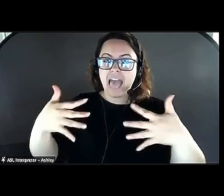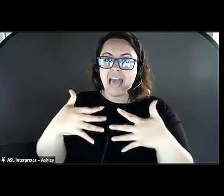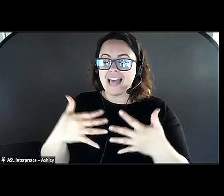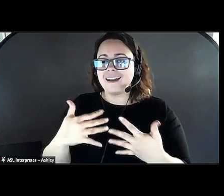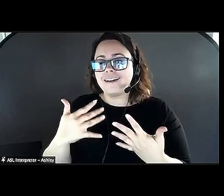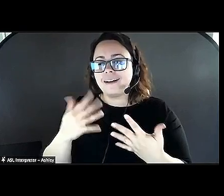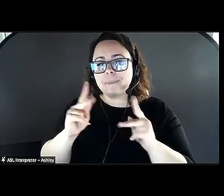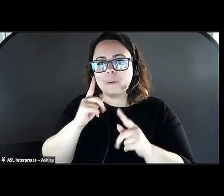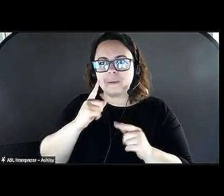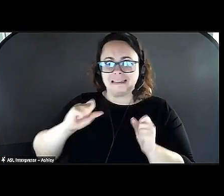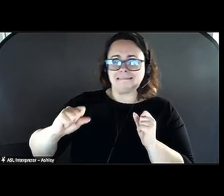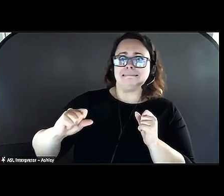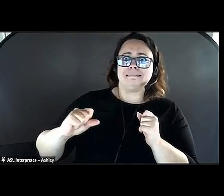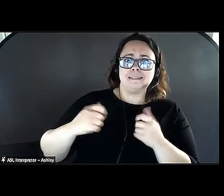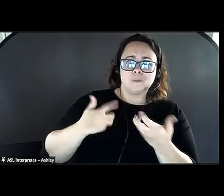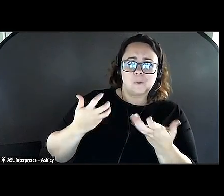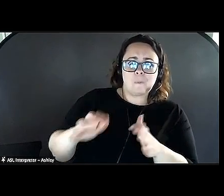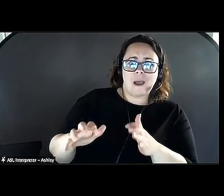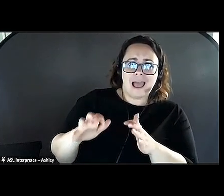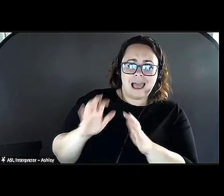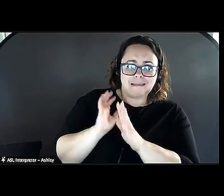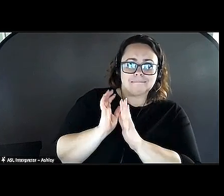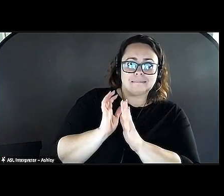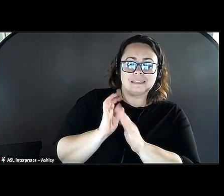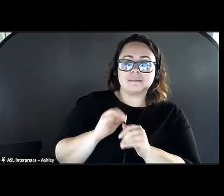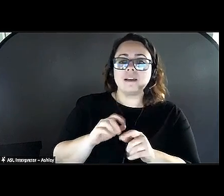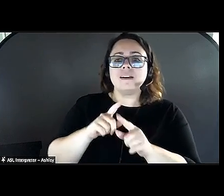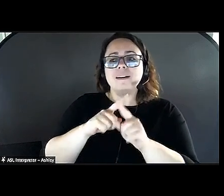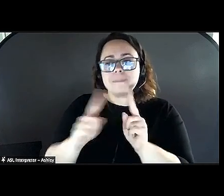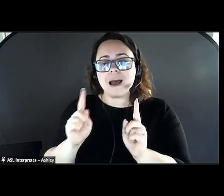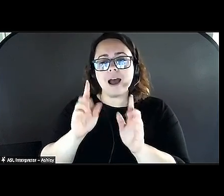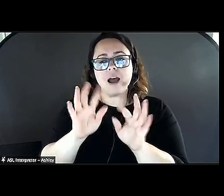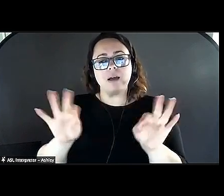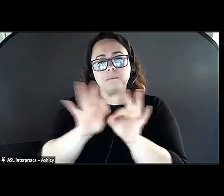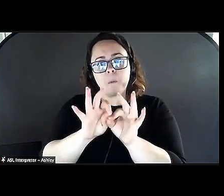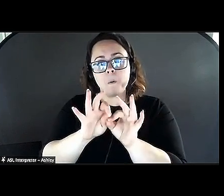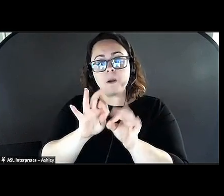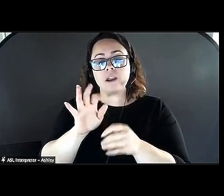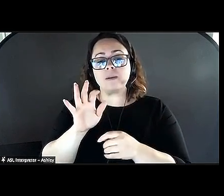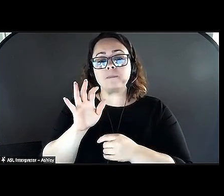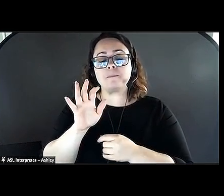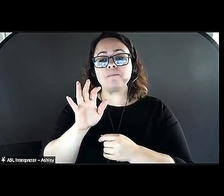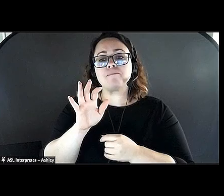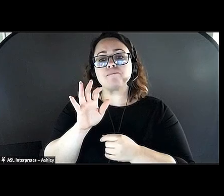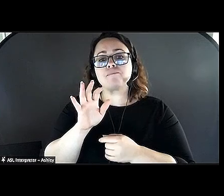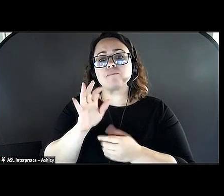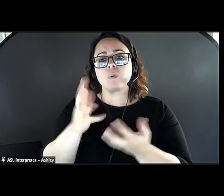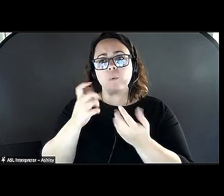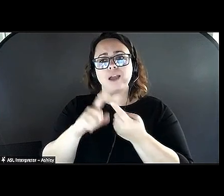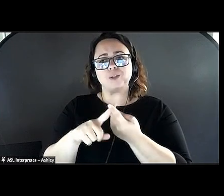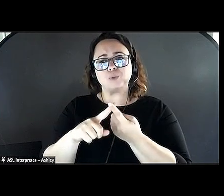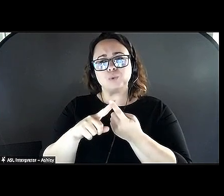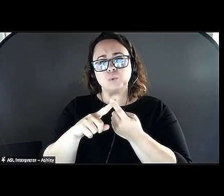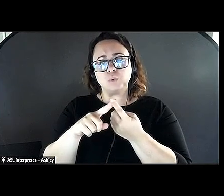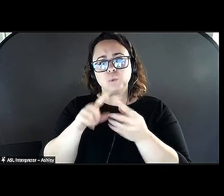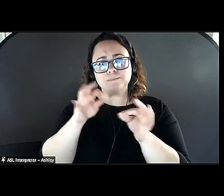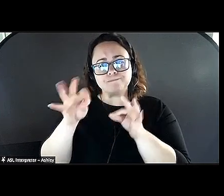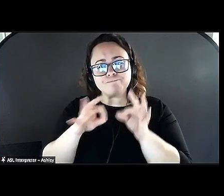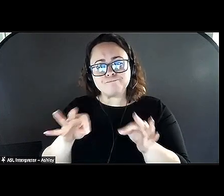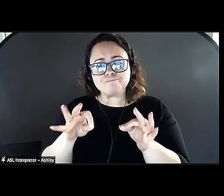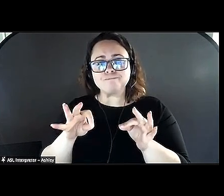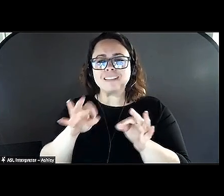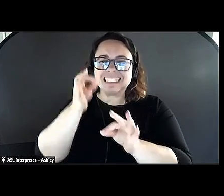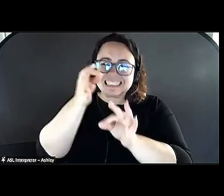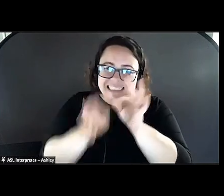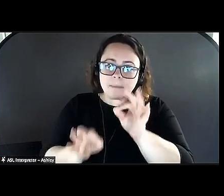away from investing in cybersecurity, but more importantly, to put into a very common sense